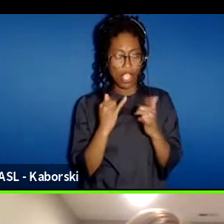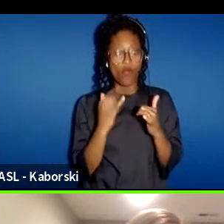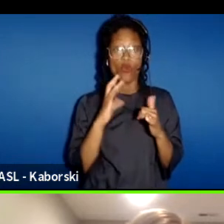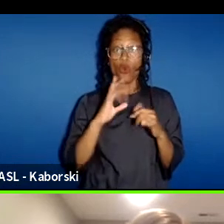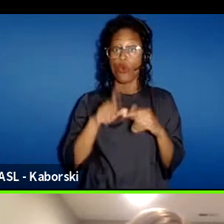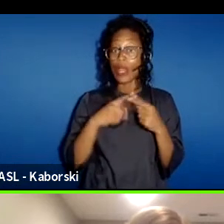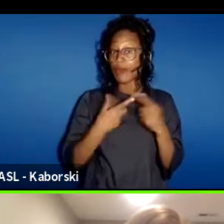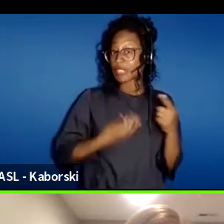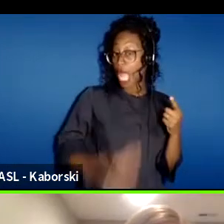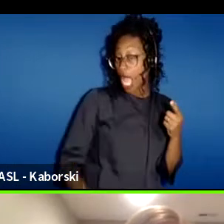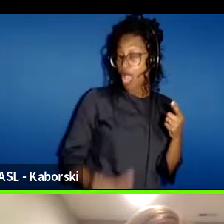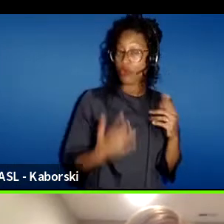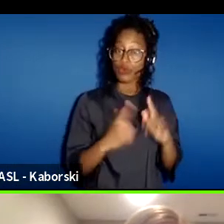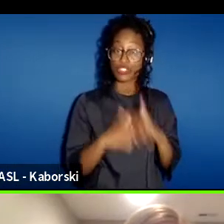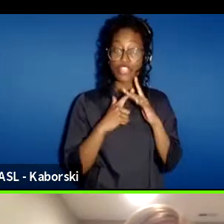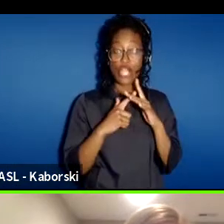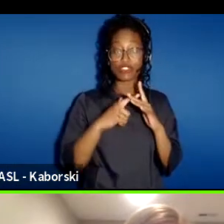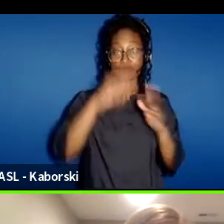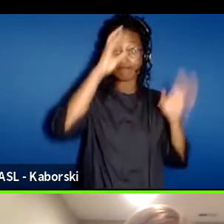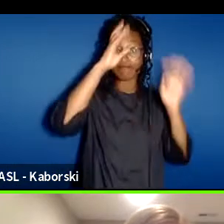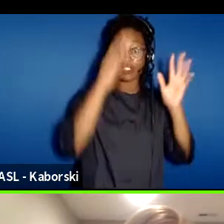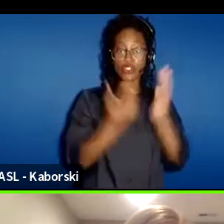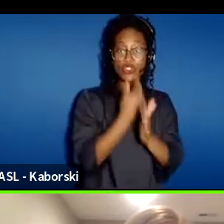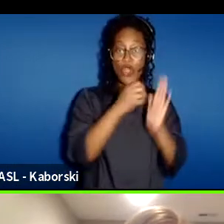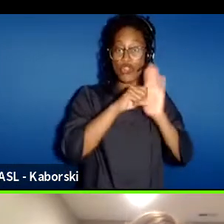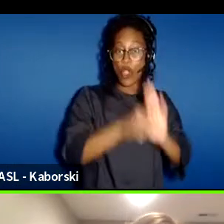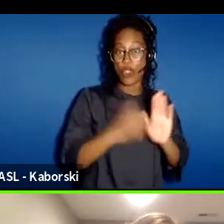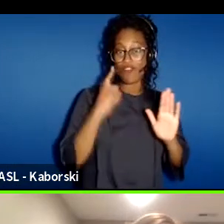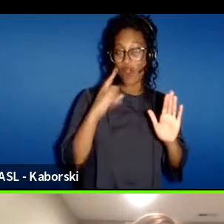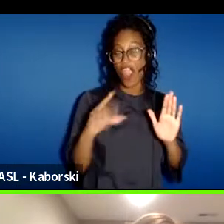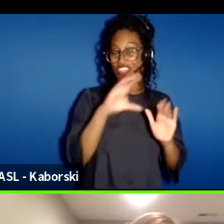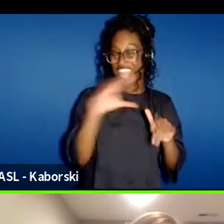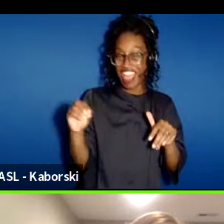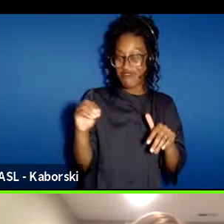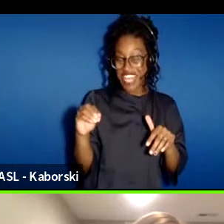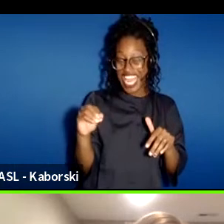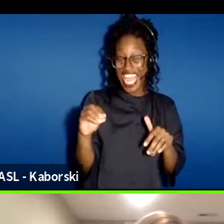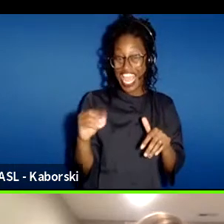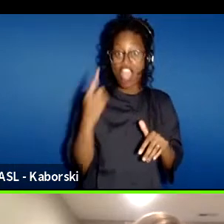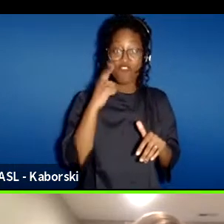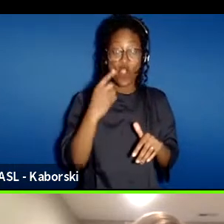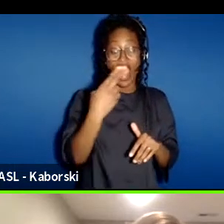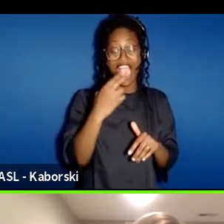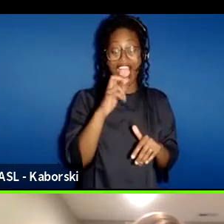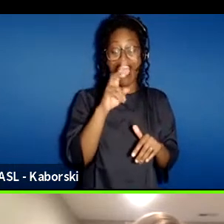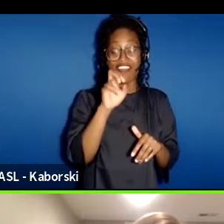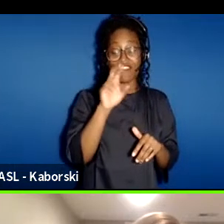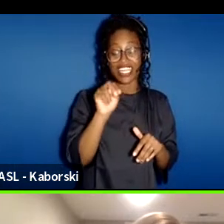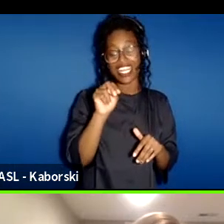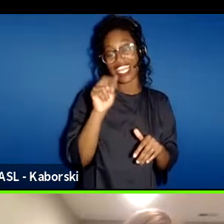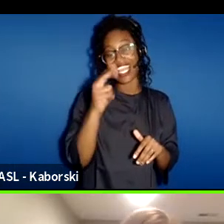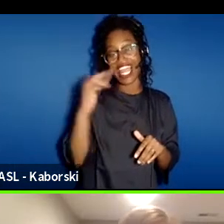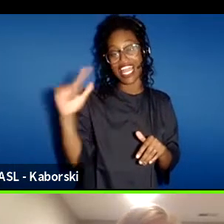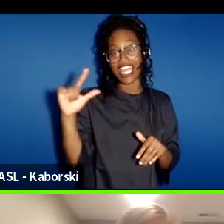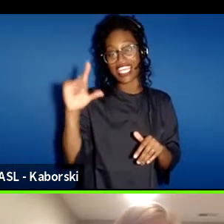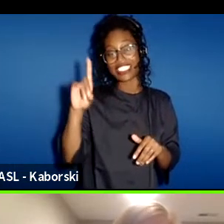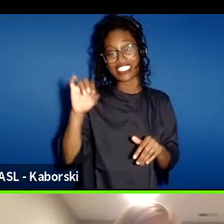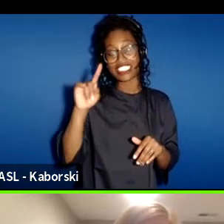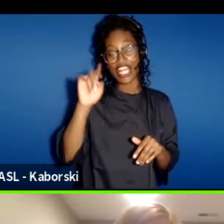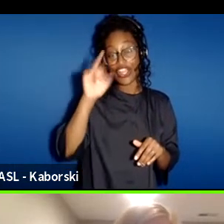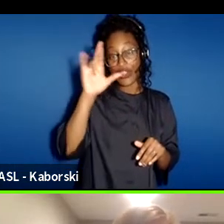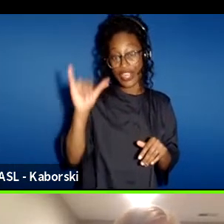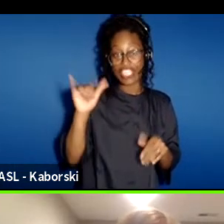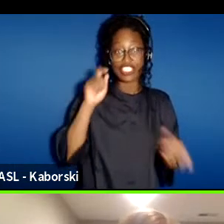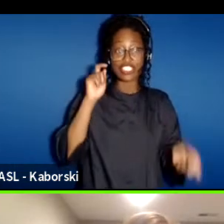midst of coming up with a new logo for the company, for Heaven Hill Distilleries to change to Heaven